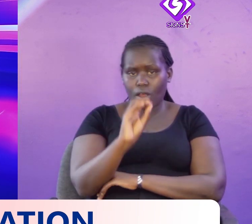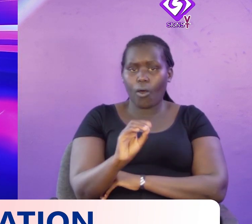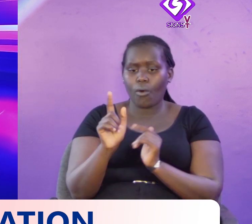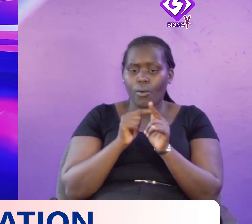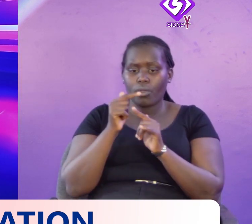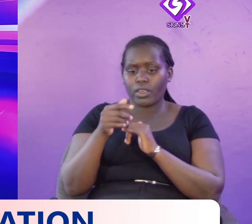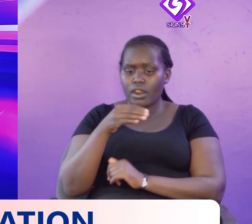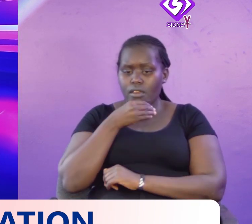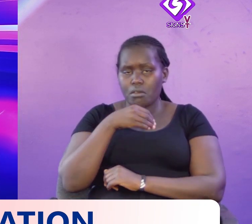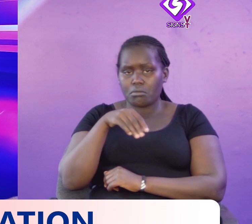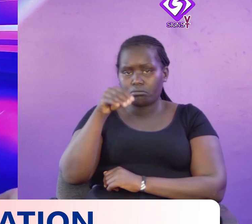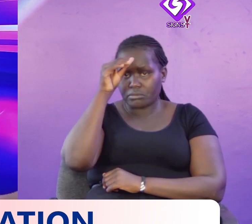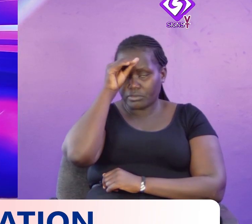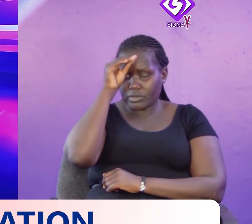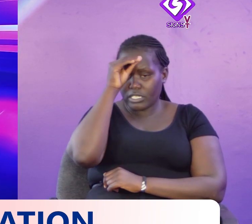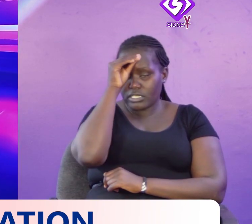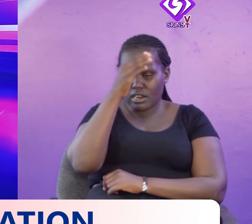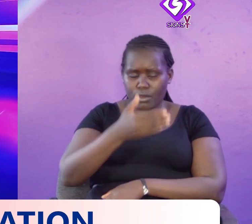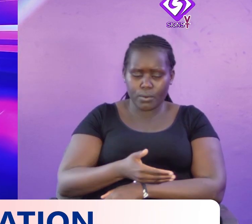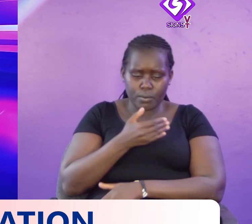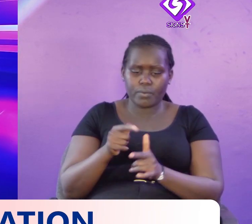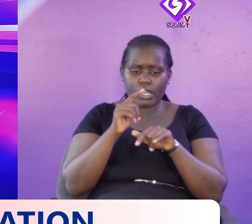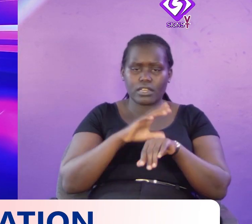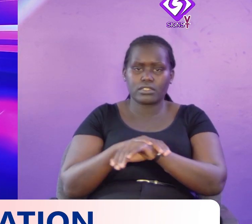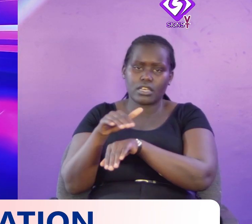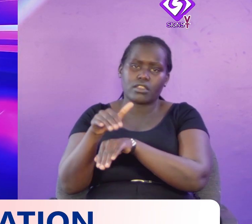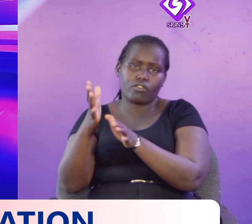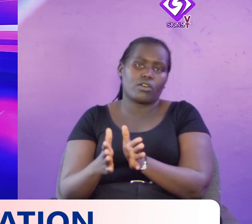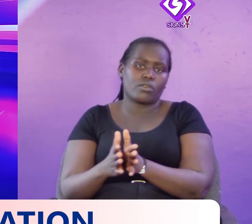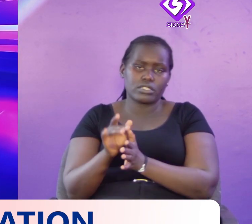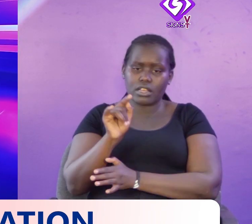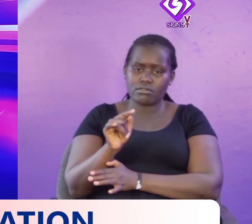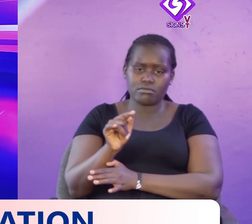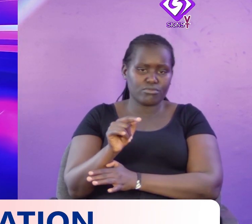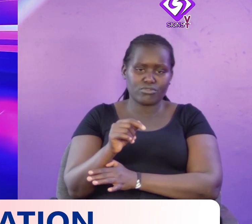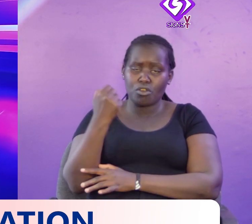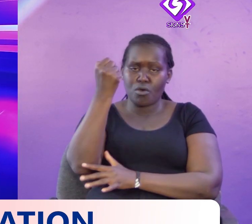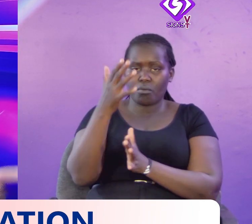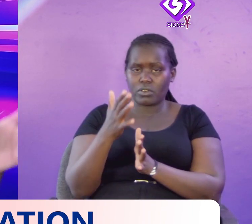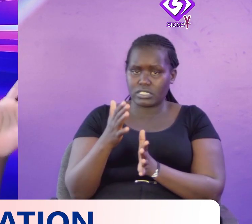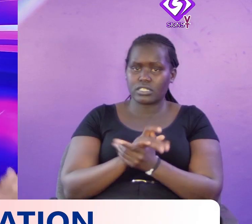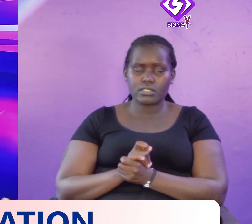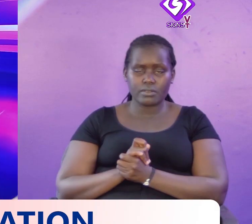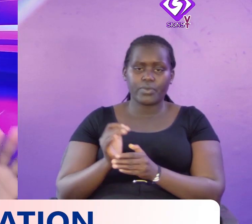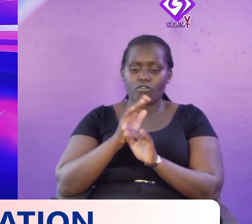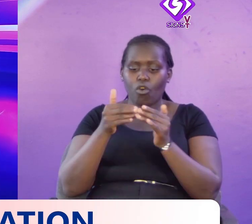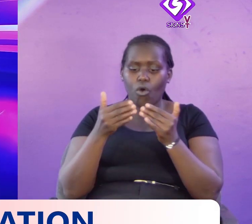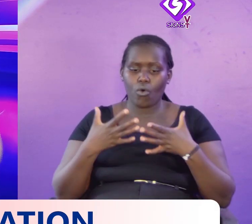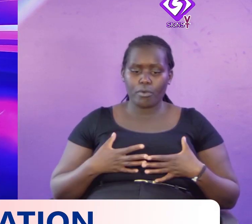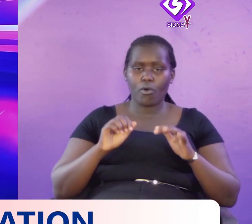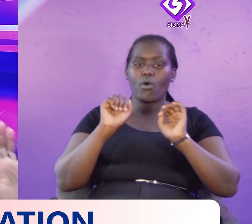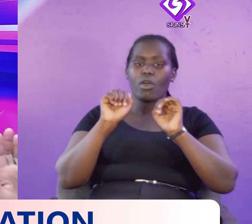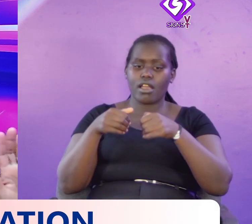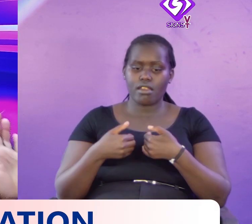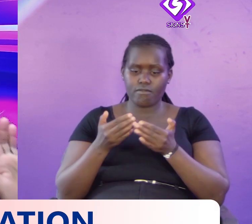anajifanya amekasirika, anabeba followers wake wanaenda, hii ukora ya Wakenya hii ya politicians, Mr. Jonah. So if all these people can put their